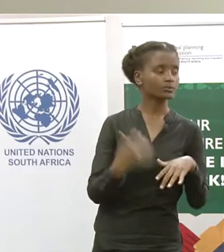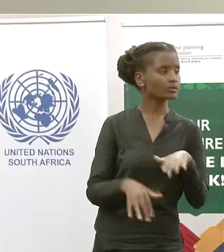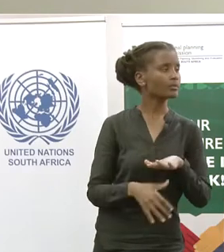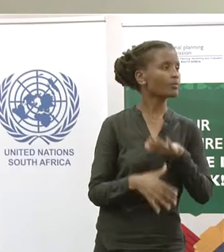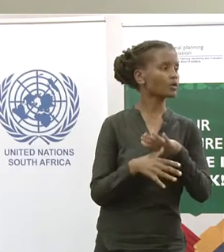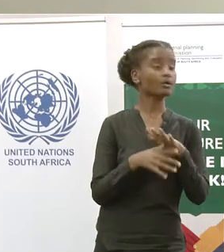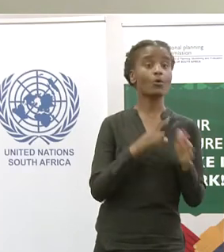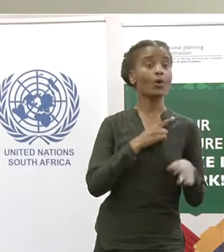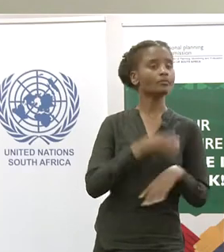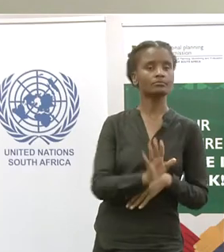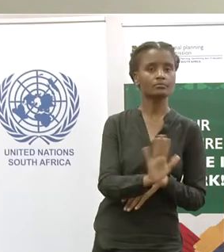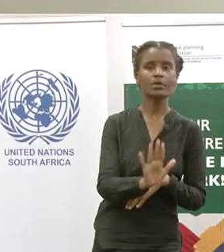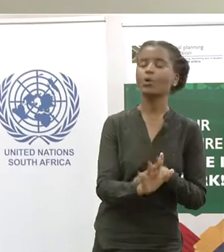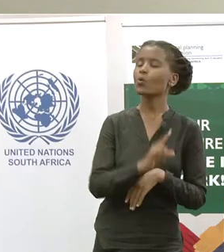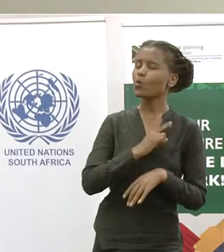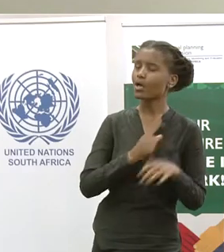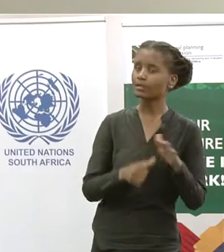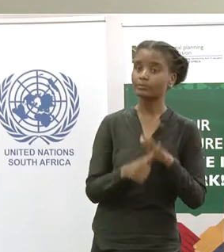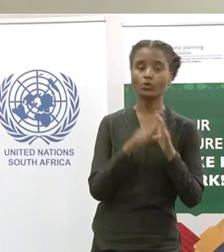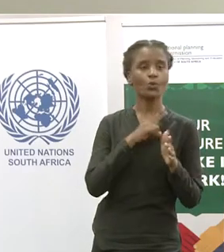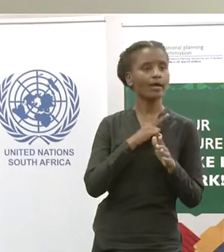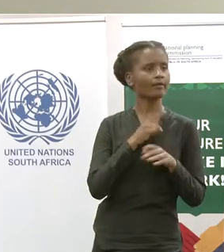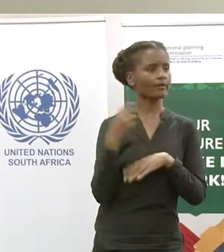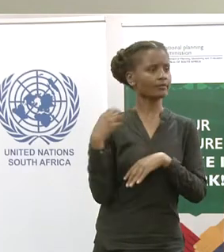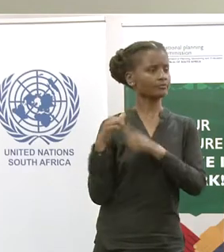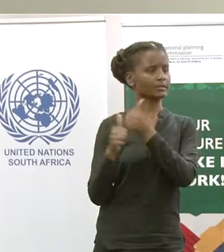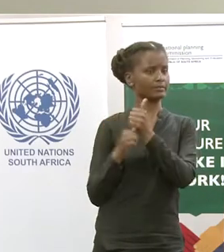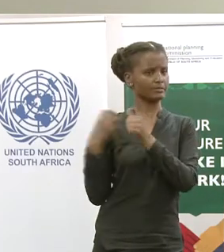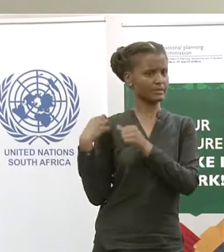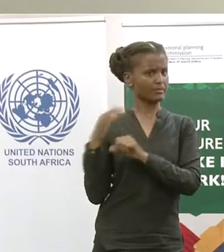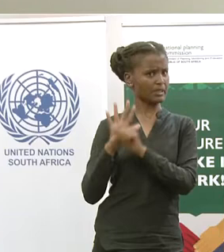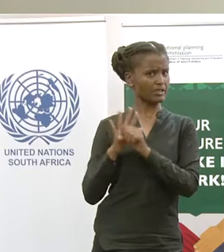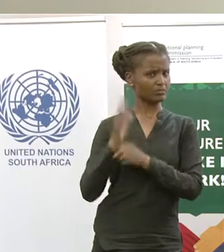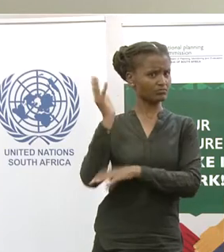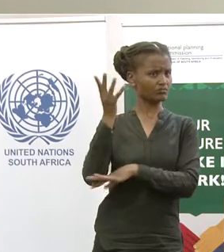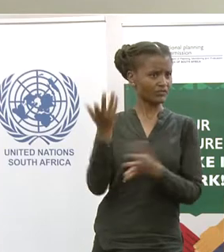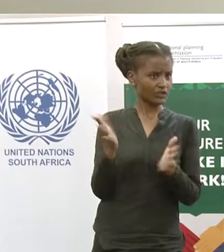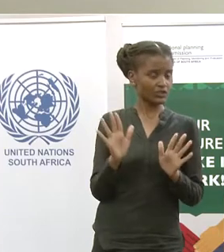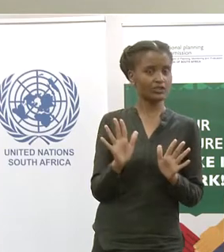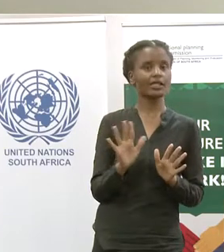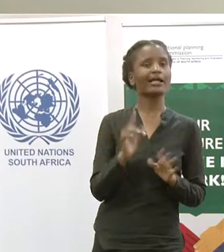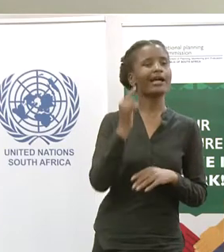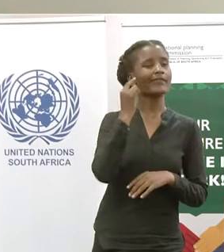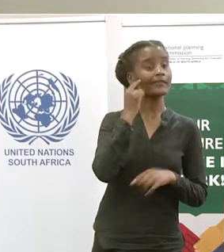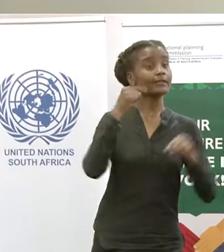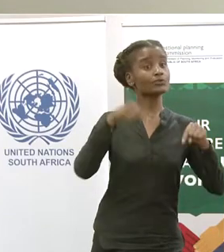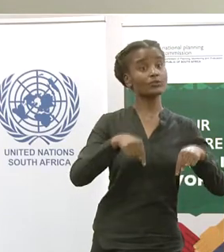are here. The Deputy Minister gives us the background. But I think it's important, I mean, to speak on this